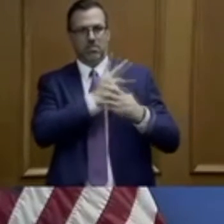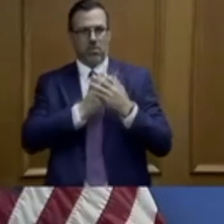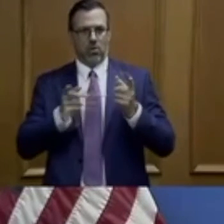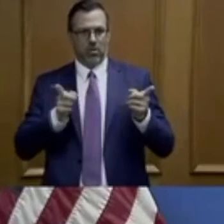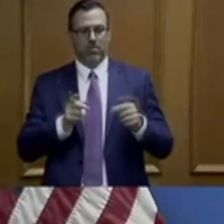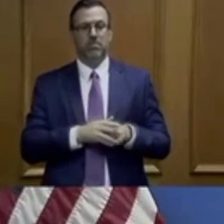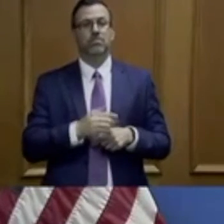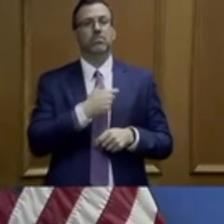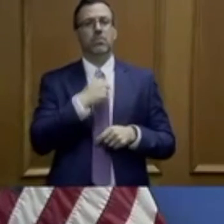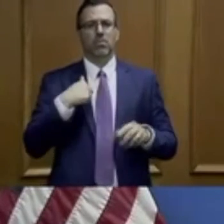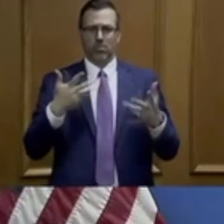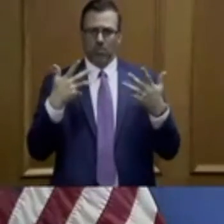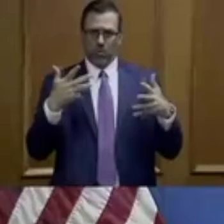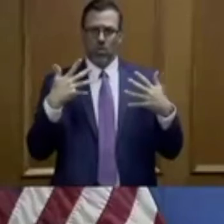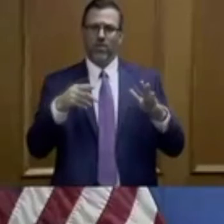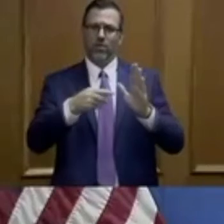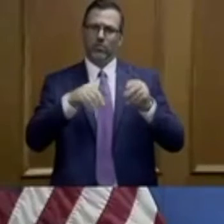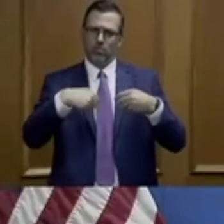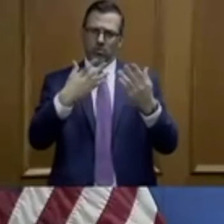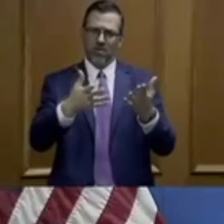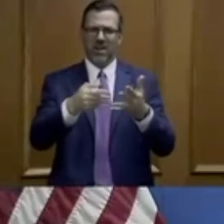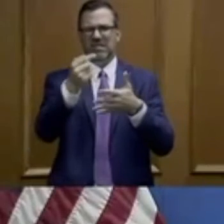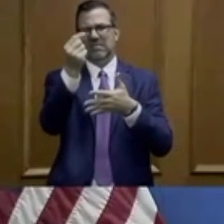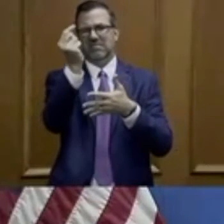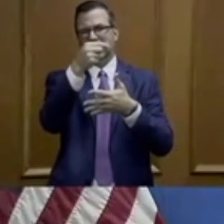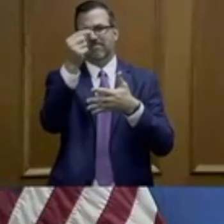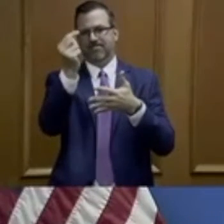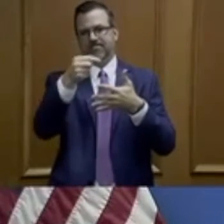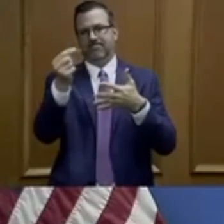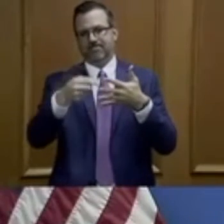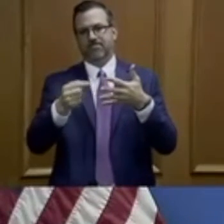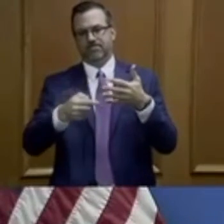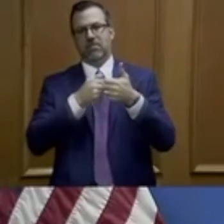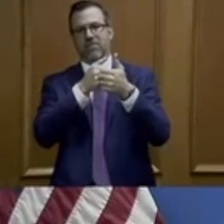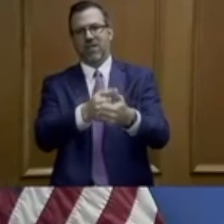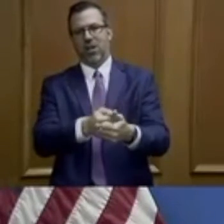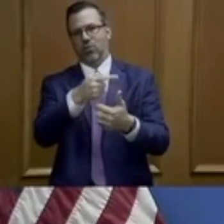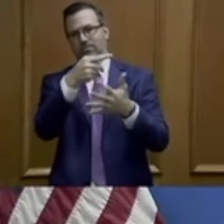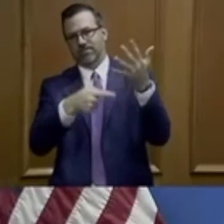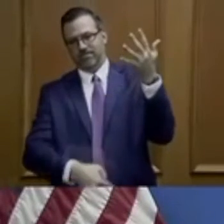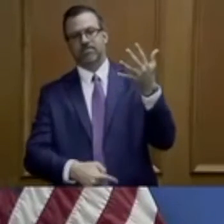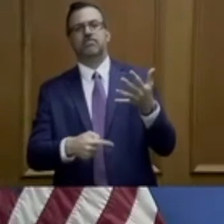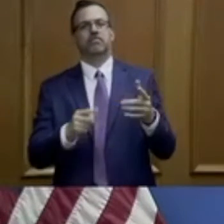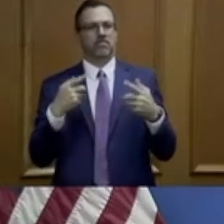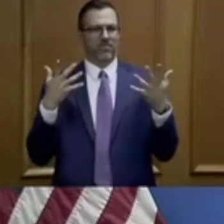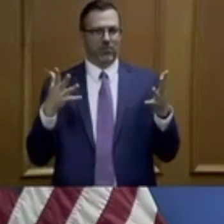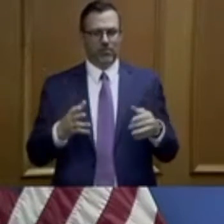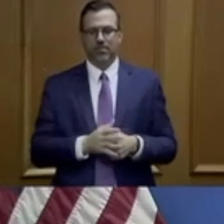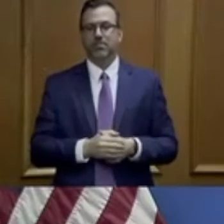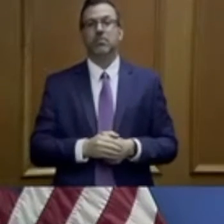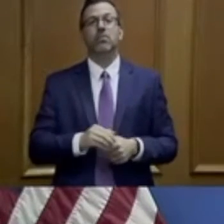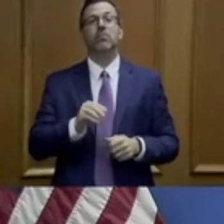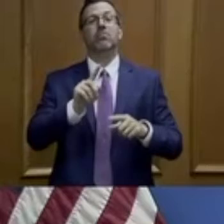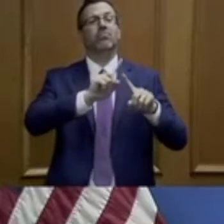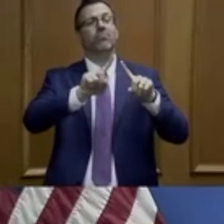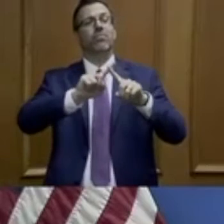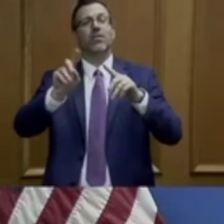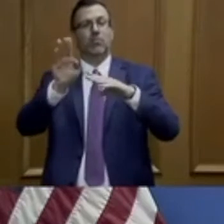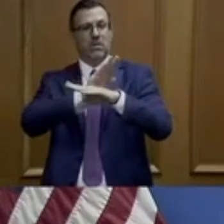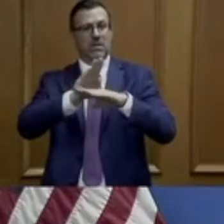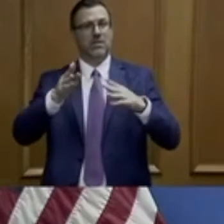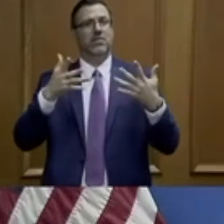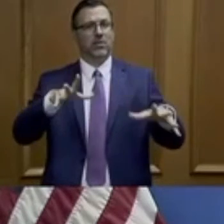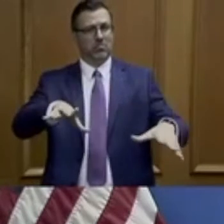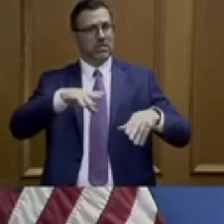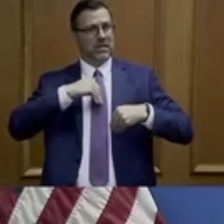specific and detailed guidelines so they can do just that. And as we see Tennessee businesses adopt the Tennessee Pledge and do right